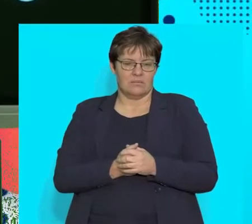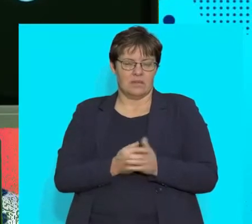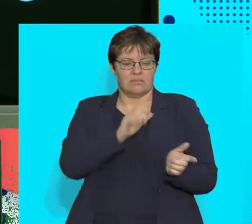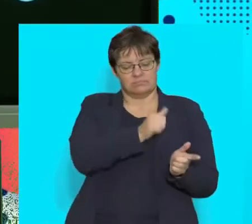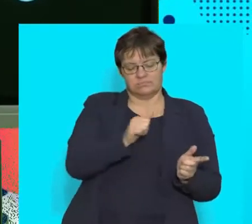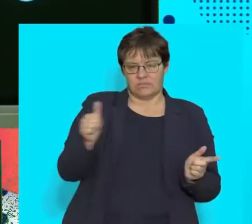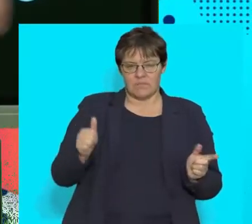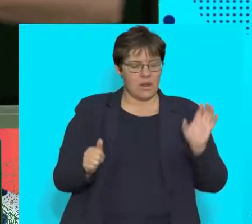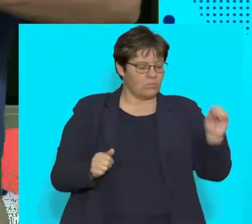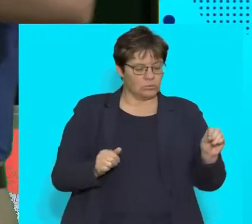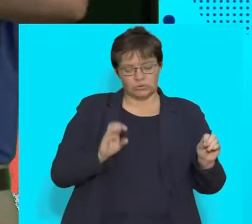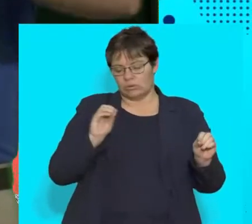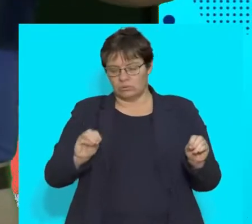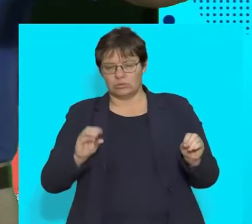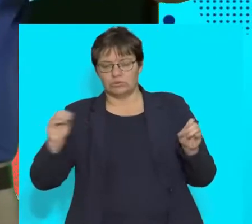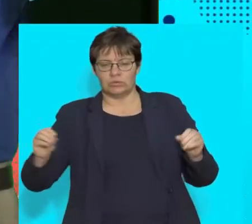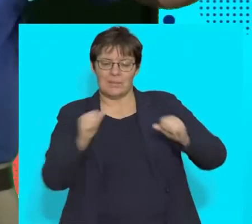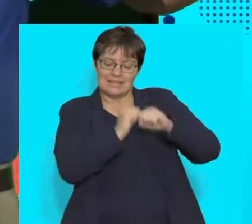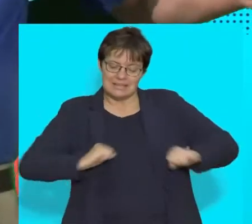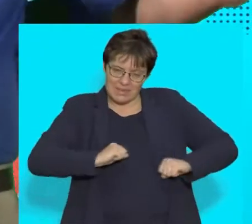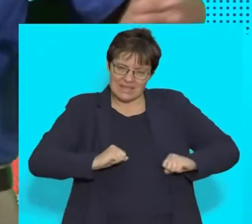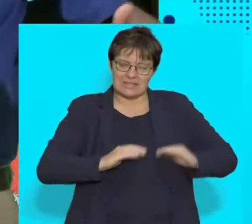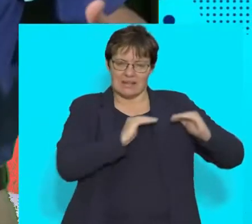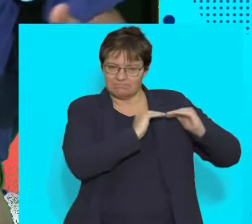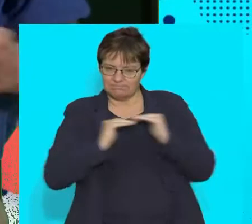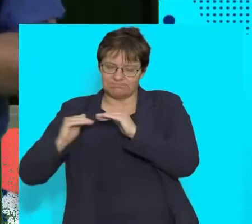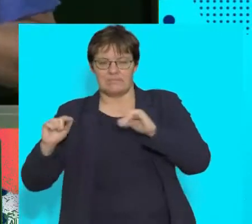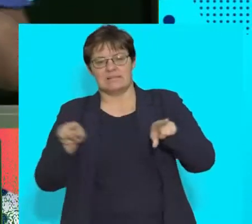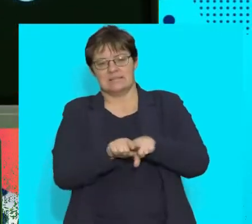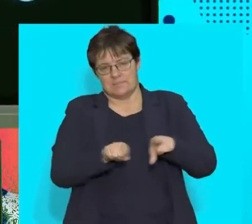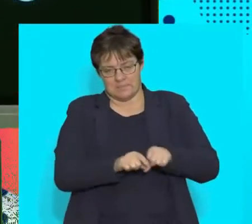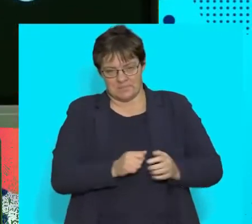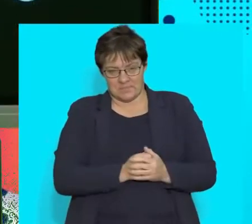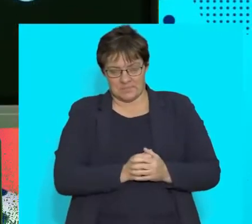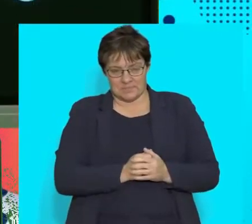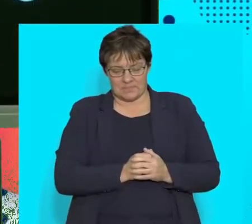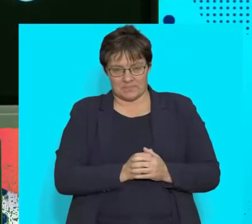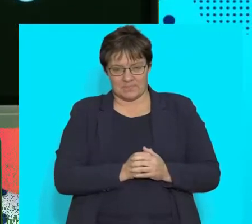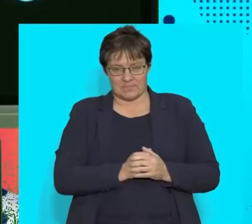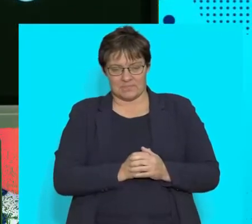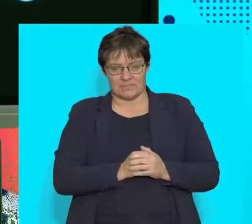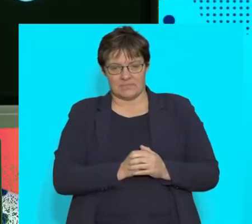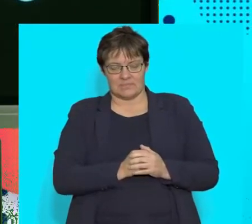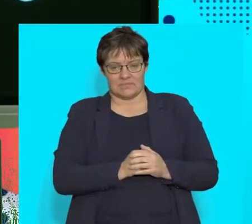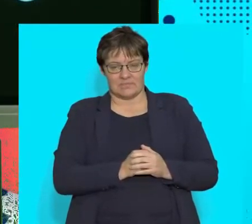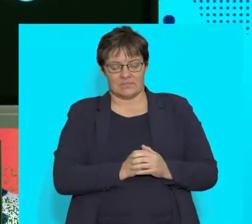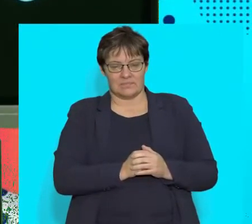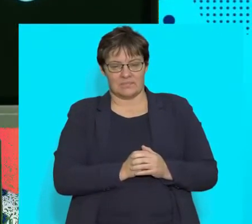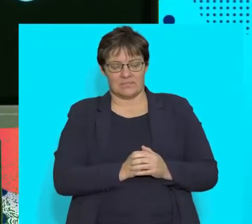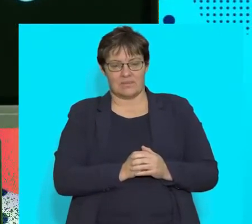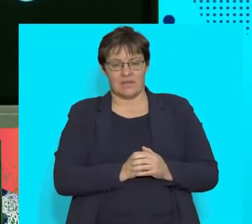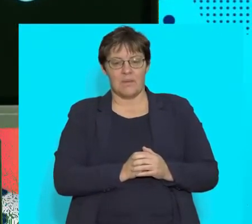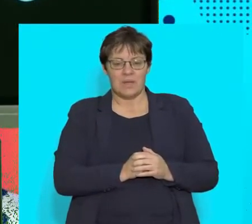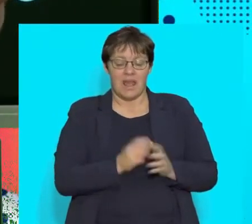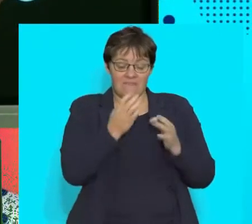after the other. They'll be spread out at equal spaces between them. And so my values will not be jumped together.